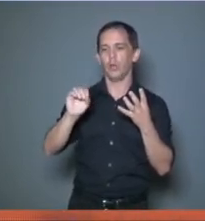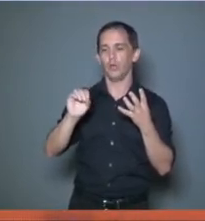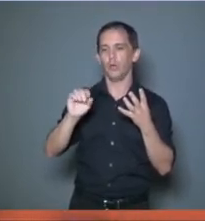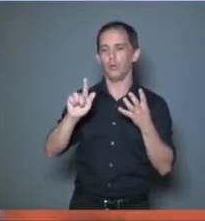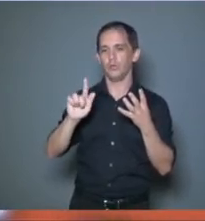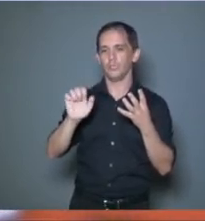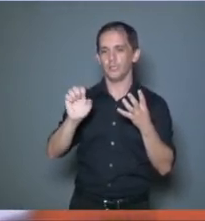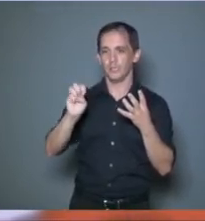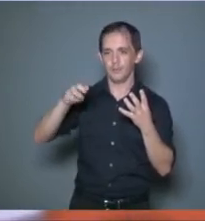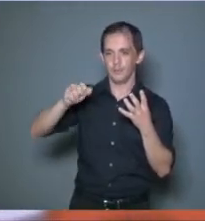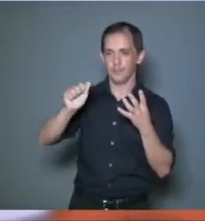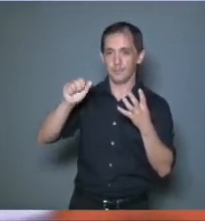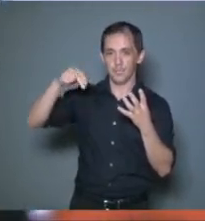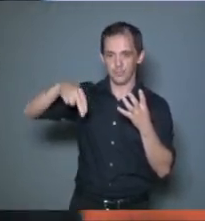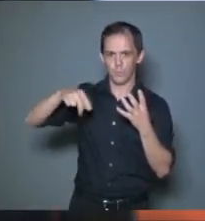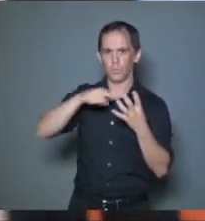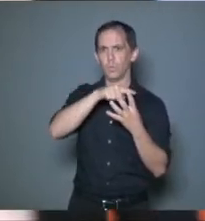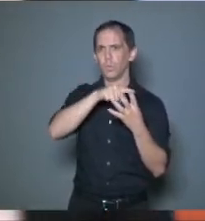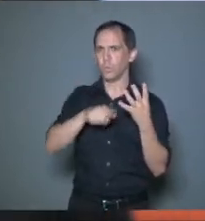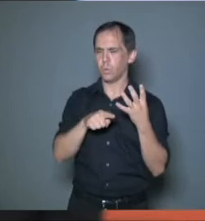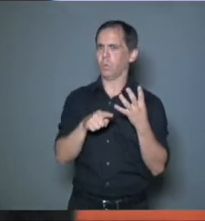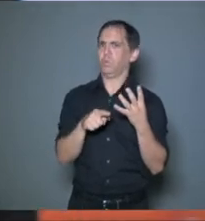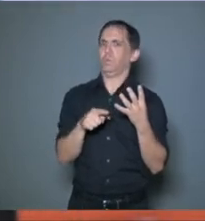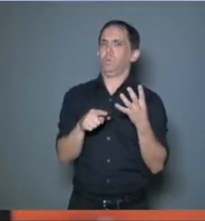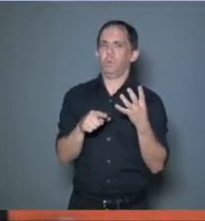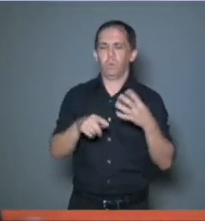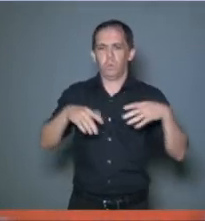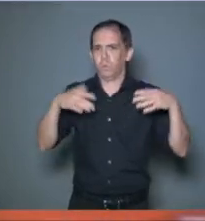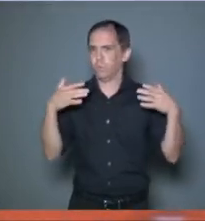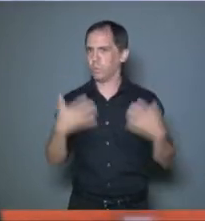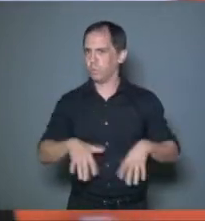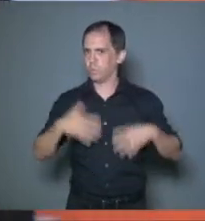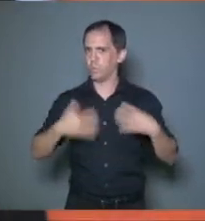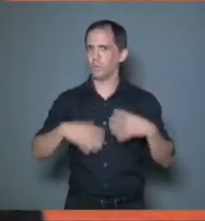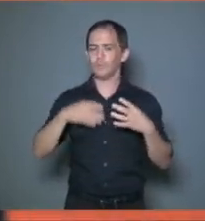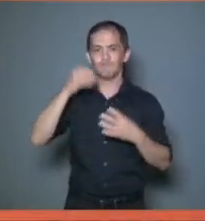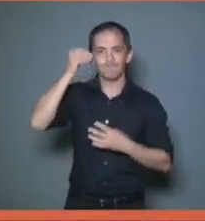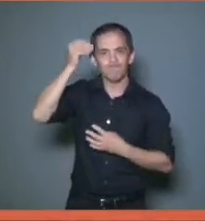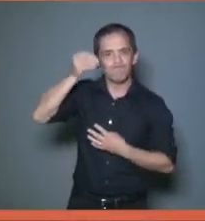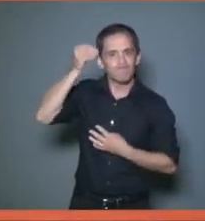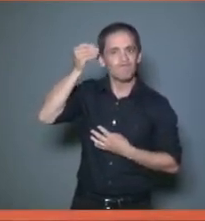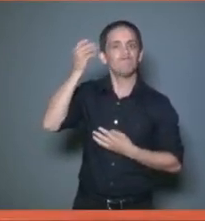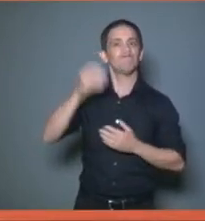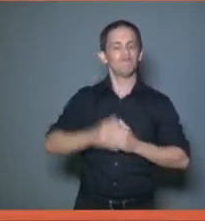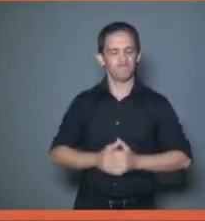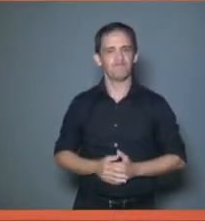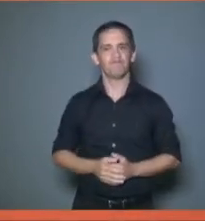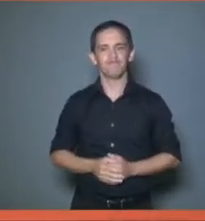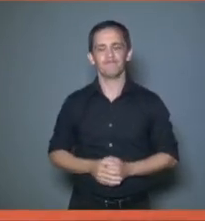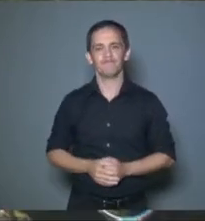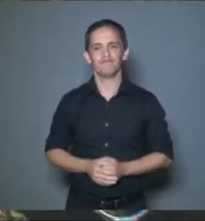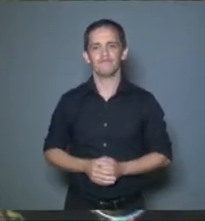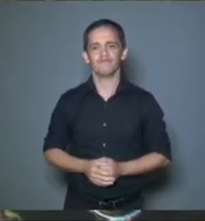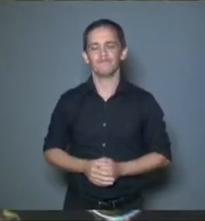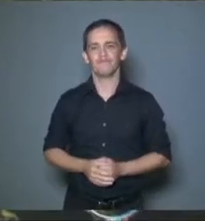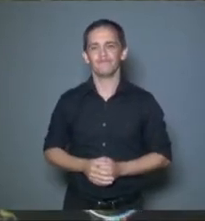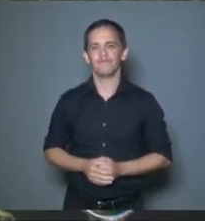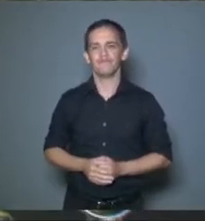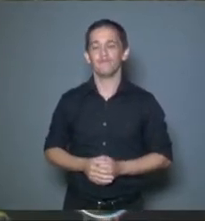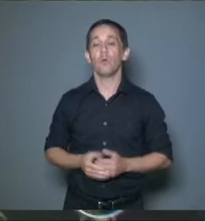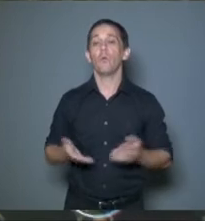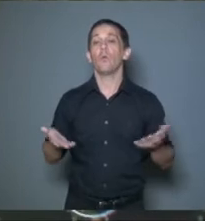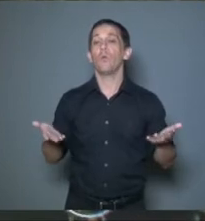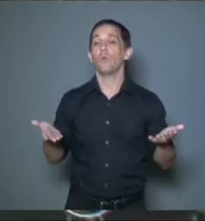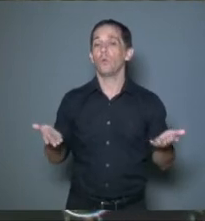our Innovation and Strategic Planning Head, a very important team in line with the importance of our